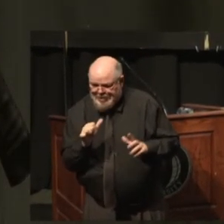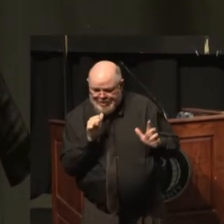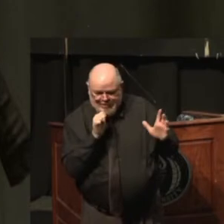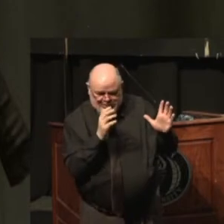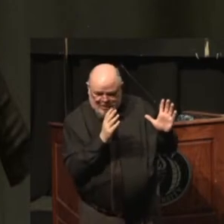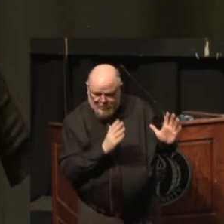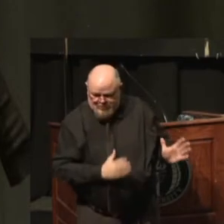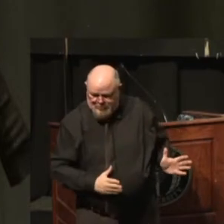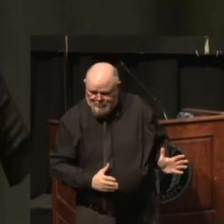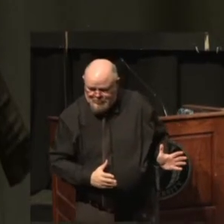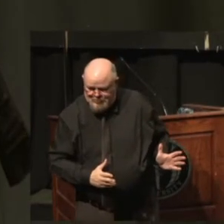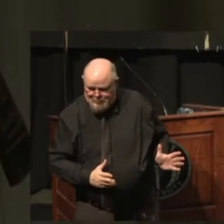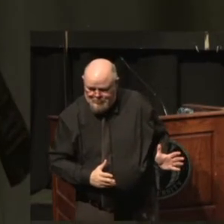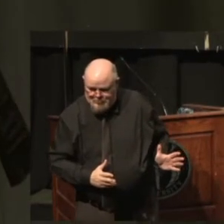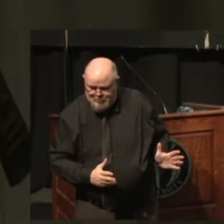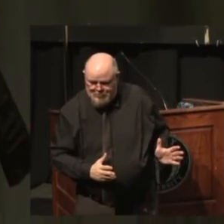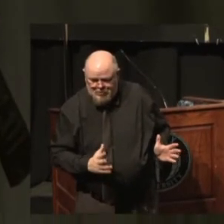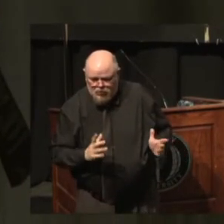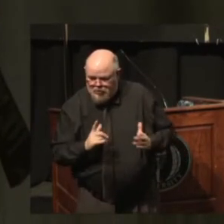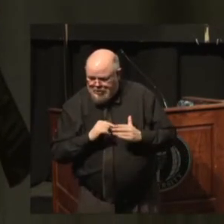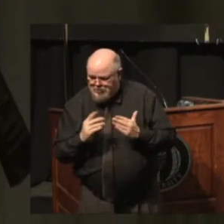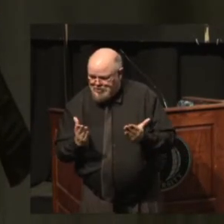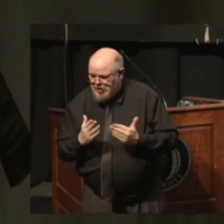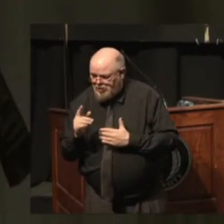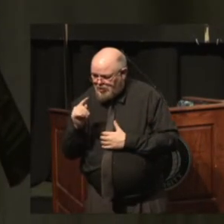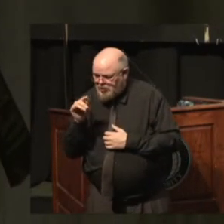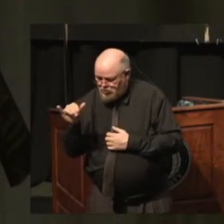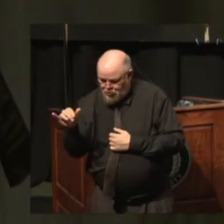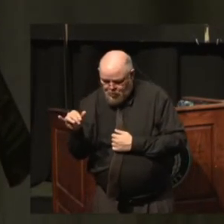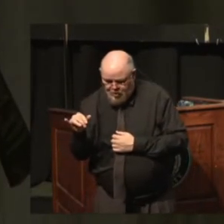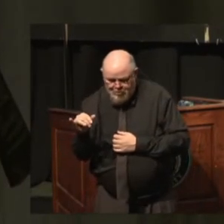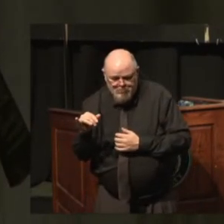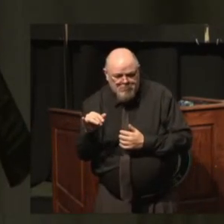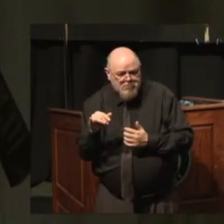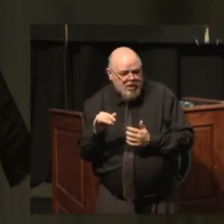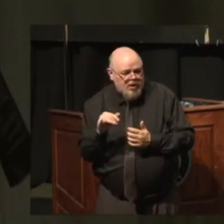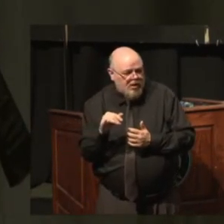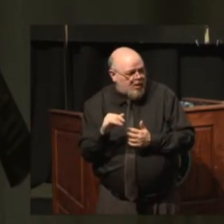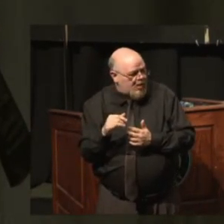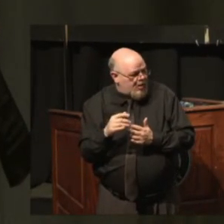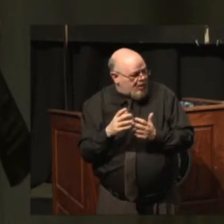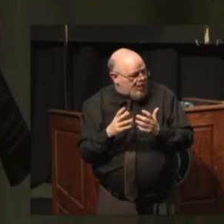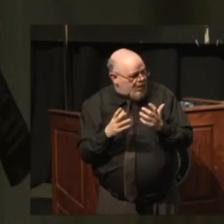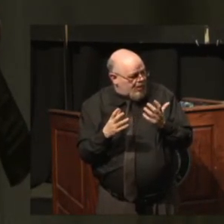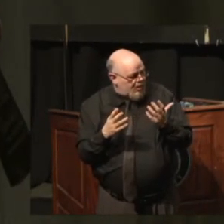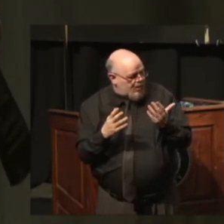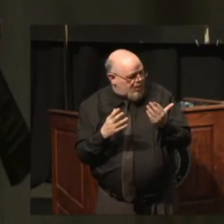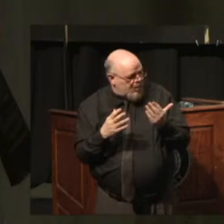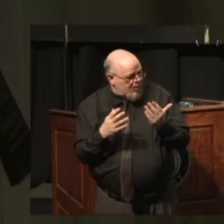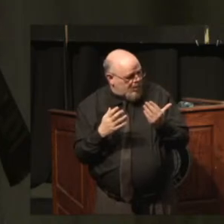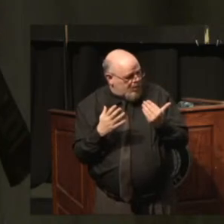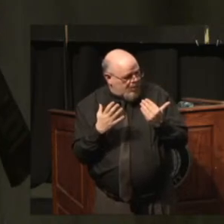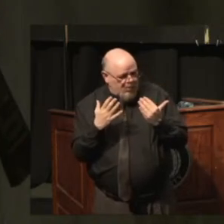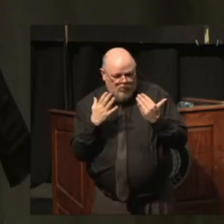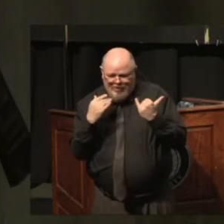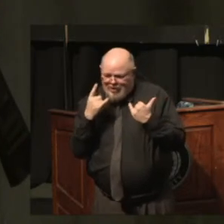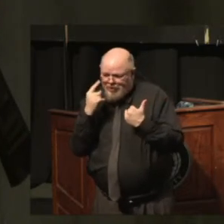in here at Troy and in college was, why do I got to take all these general studies